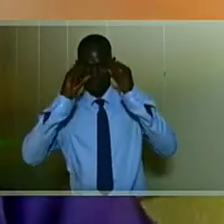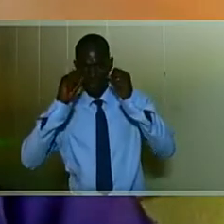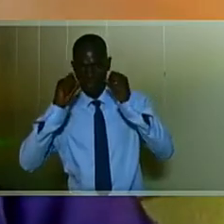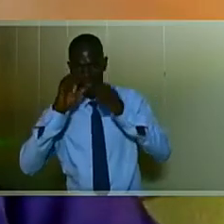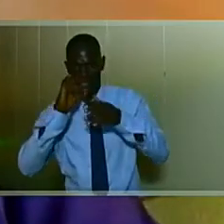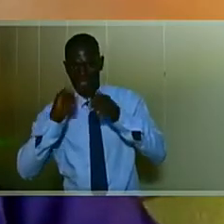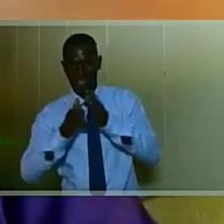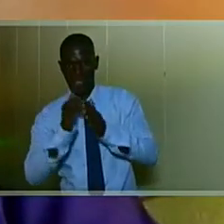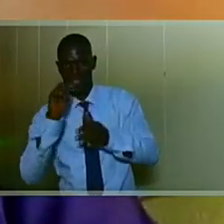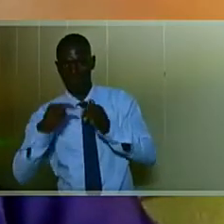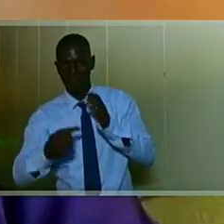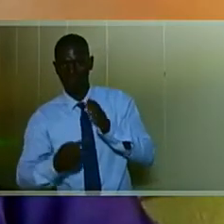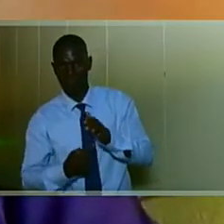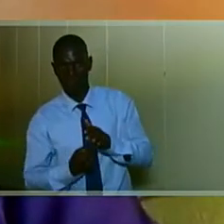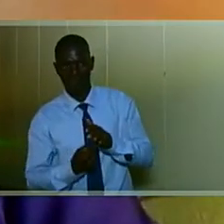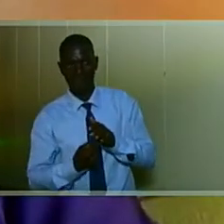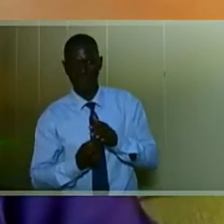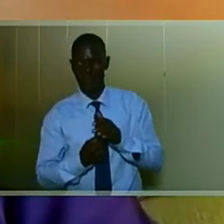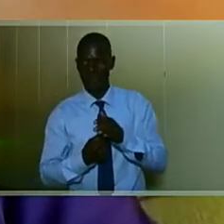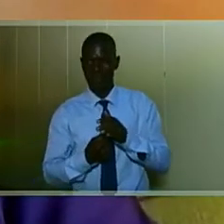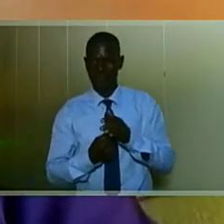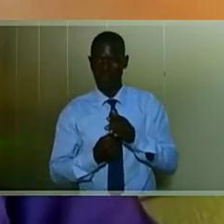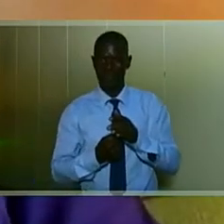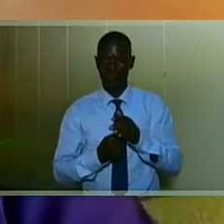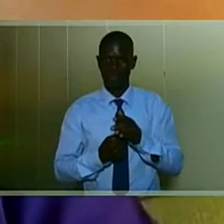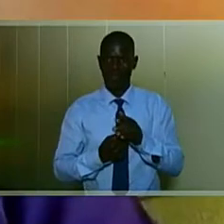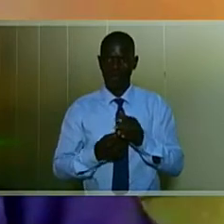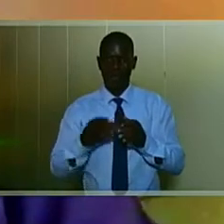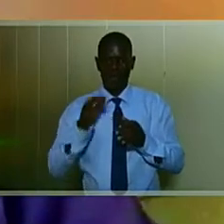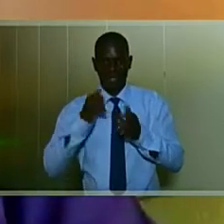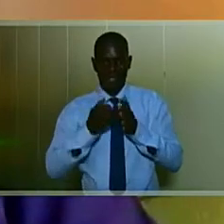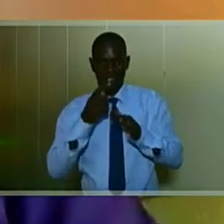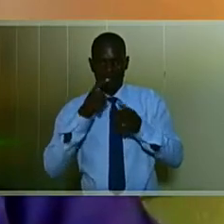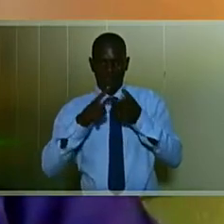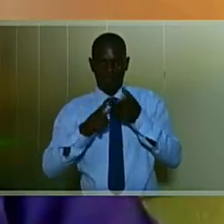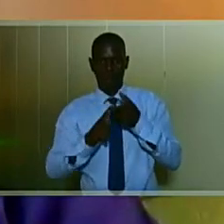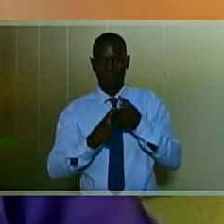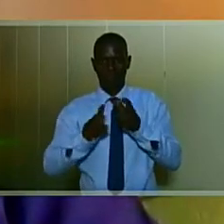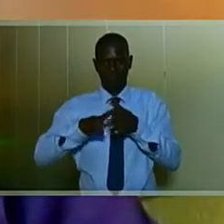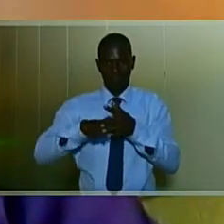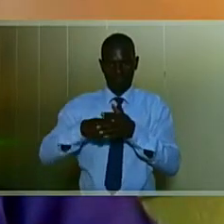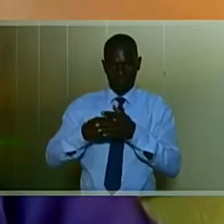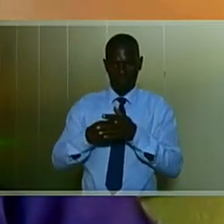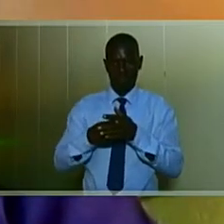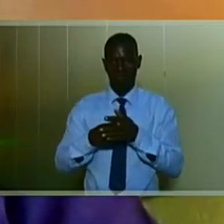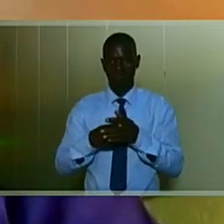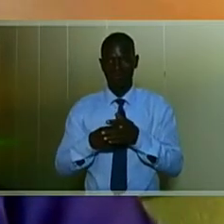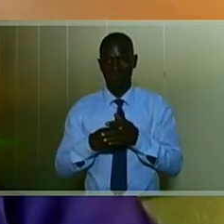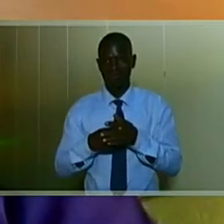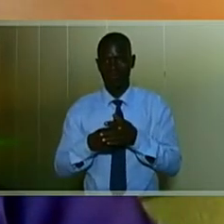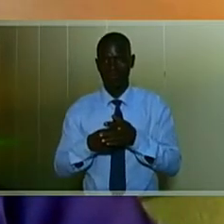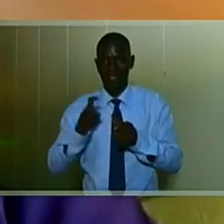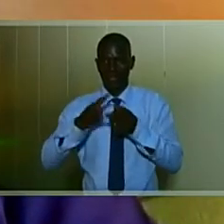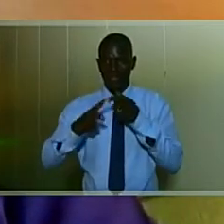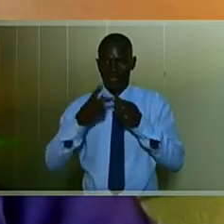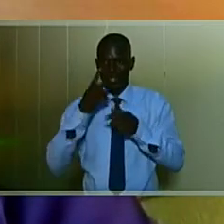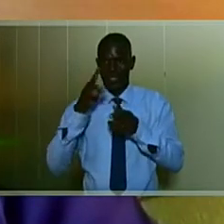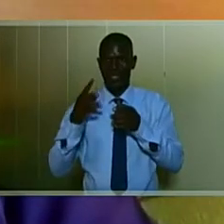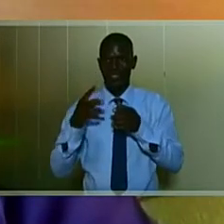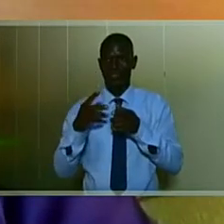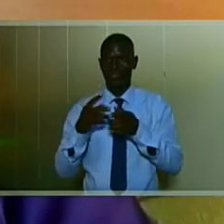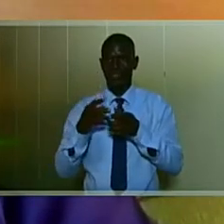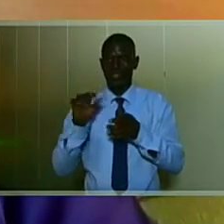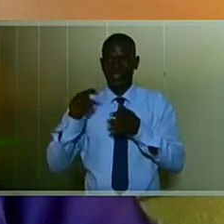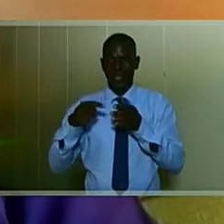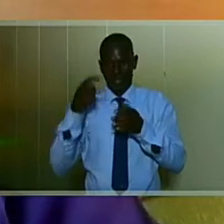reserved and possibly laconic in his expression, for him to take the liberty of going, I mean, at length to seek to convince us, I think those